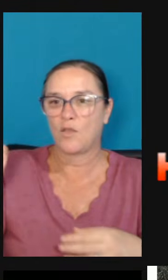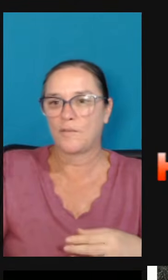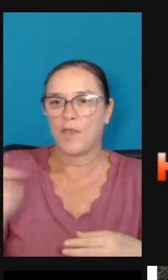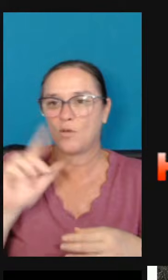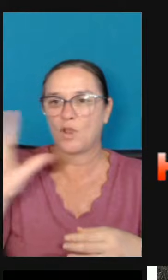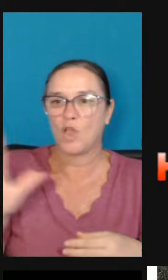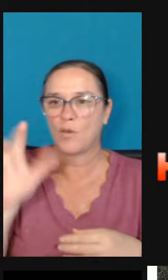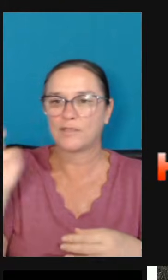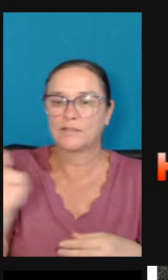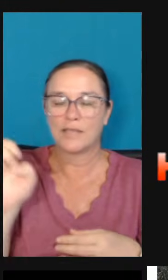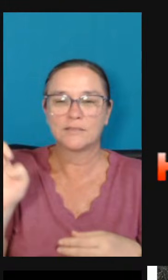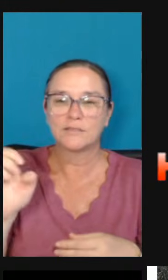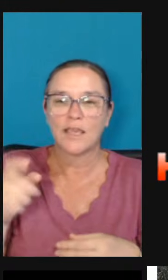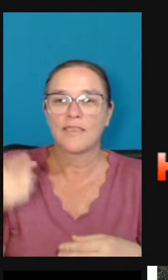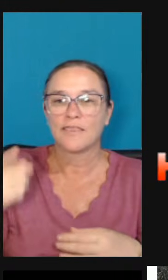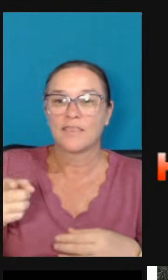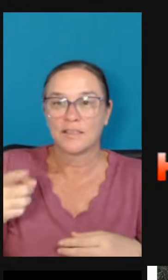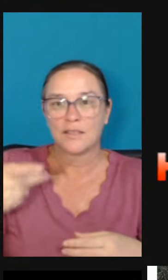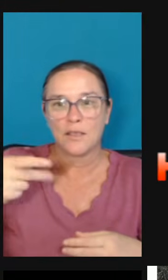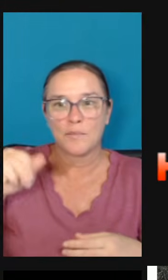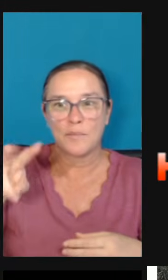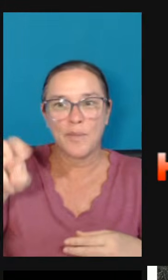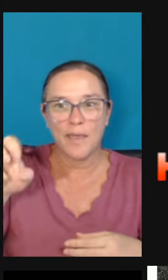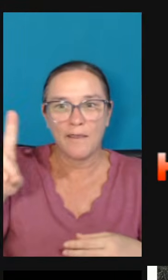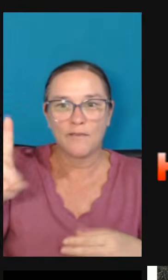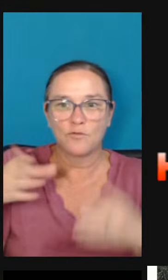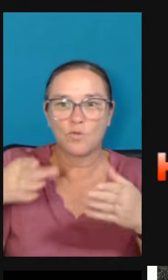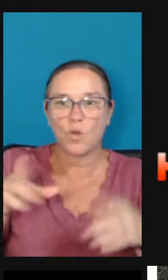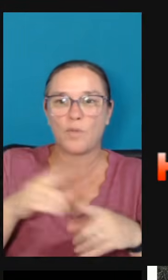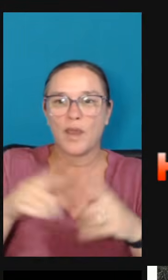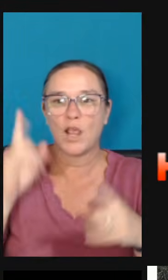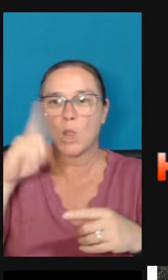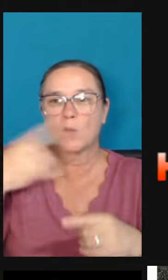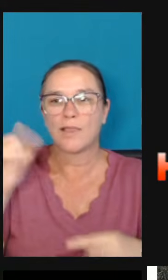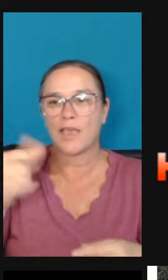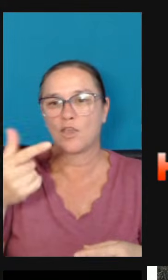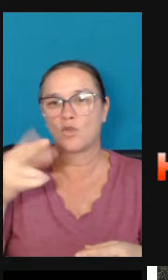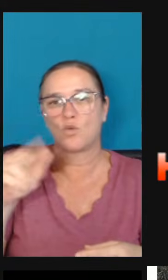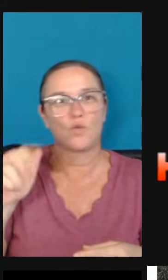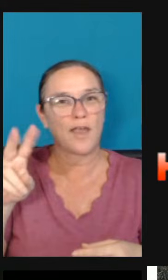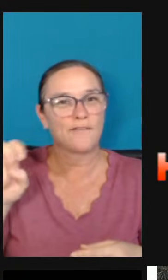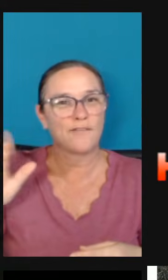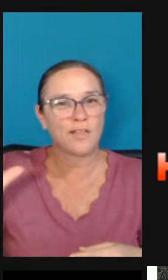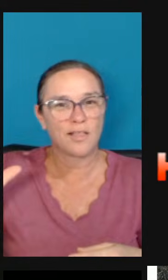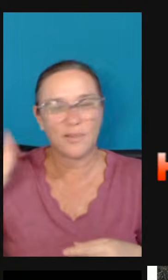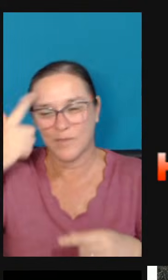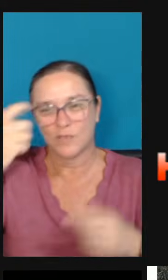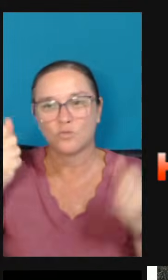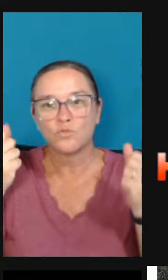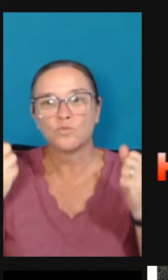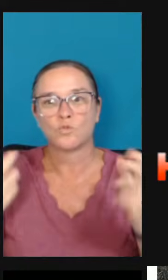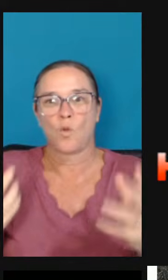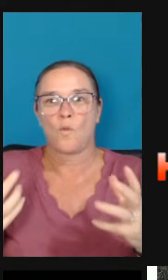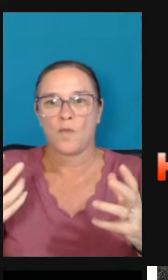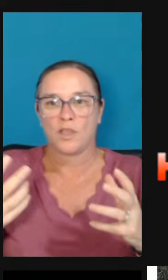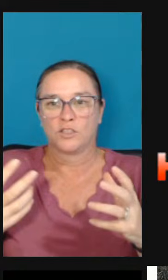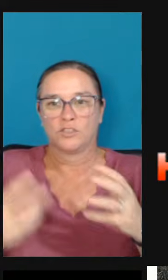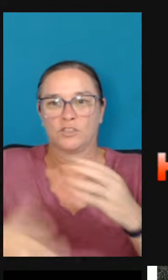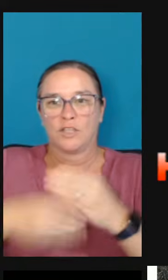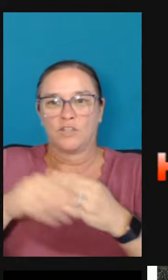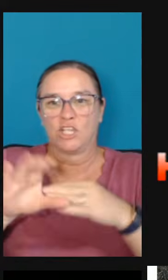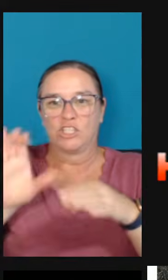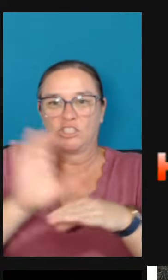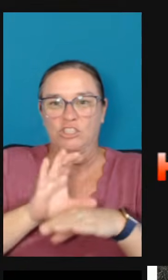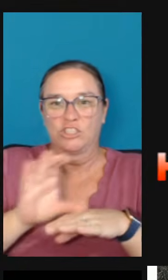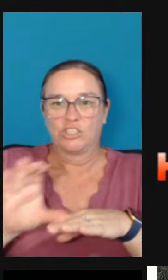is a paved road, and you're seeing looks like a gravel road because of all the tephra that's landed on top. It's been crushed up by vehicles driving back and forth